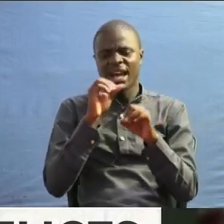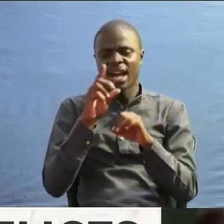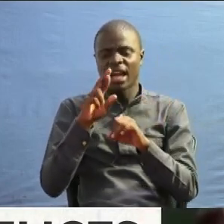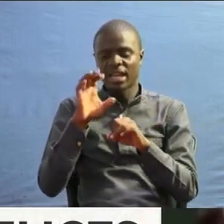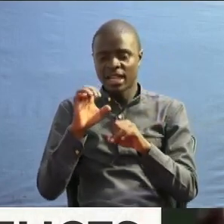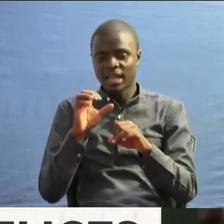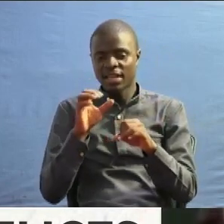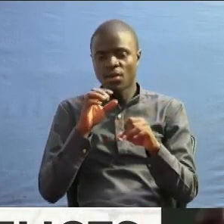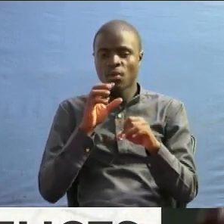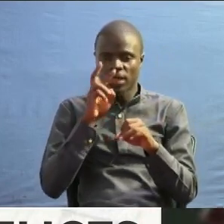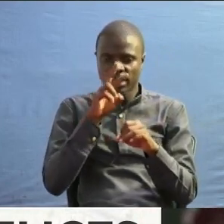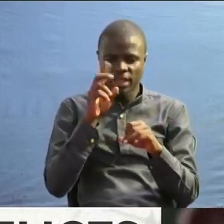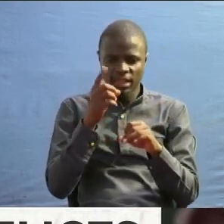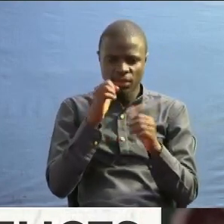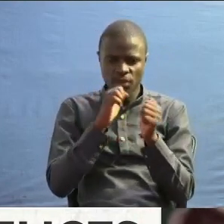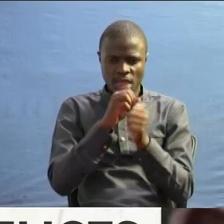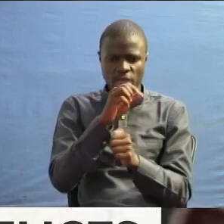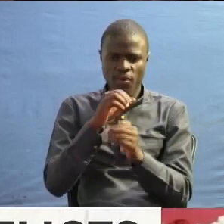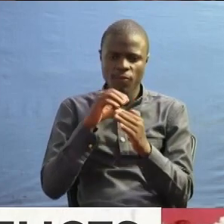tutawanana na nyinyi, tukimaliza hapa.